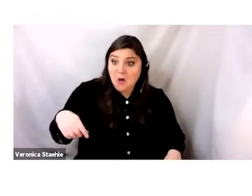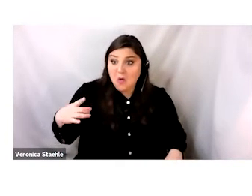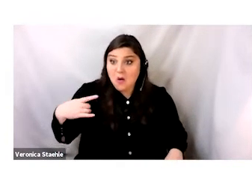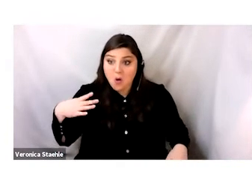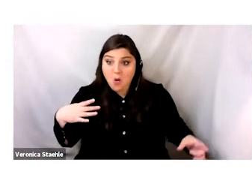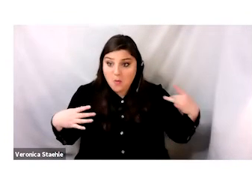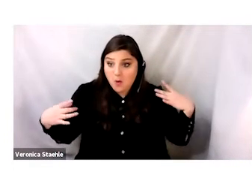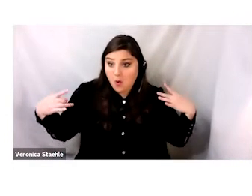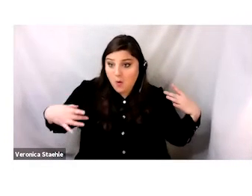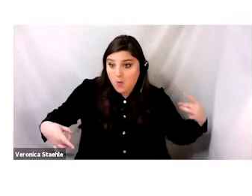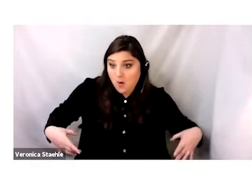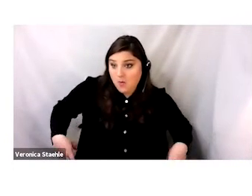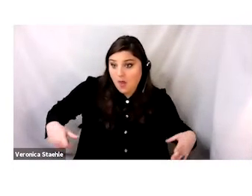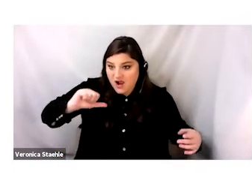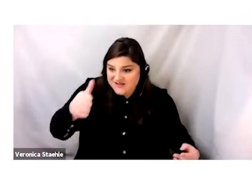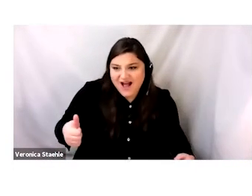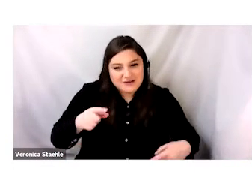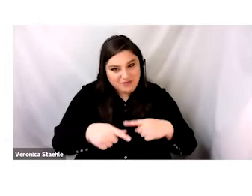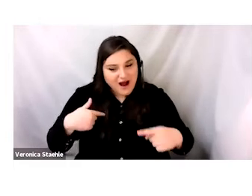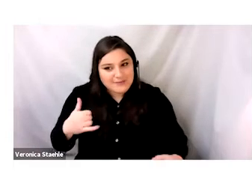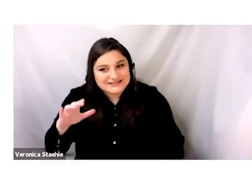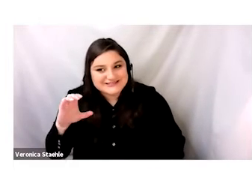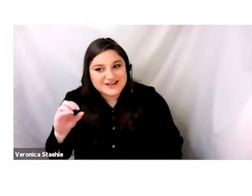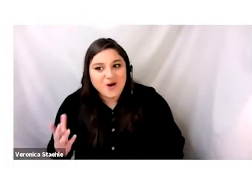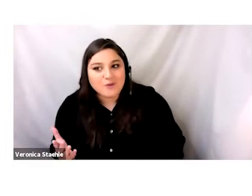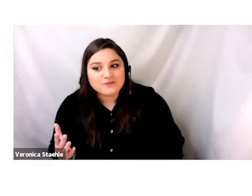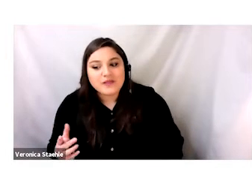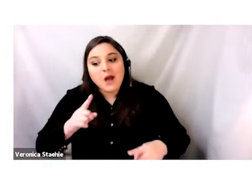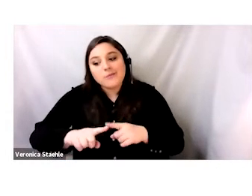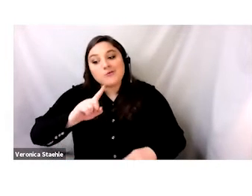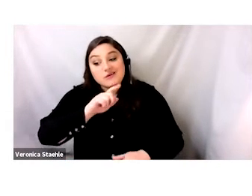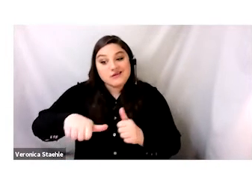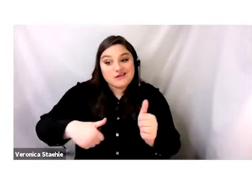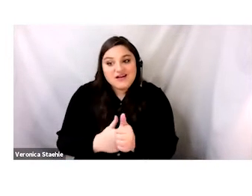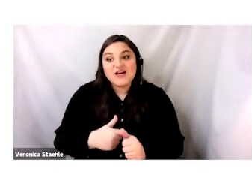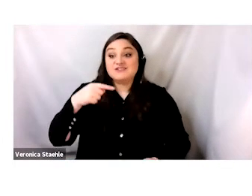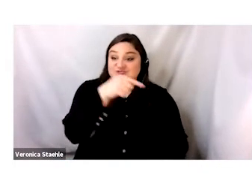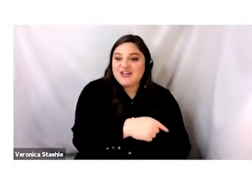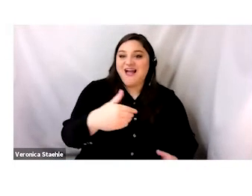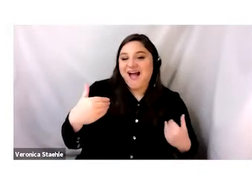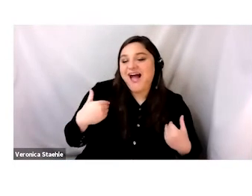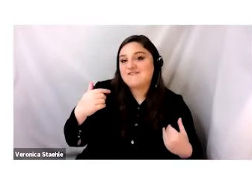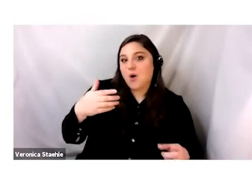that. Because there was a narrative that was centered in her life that white